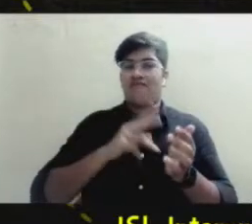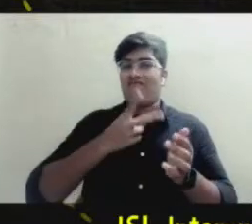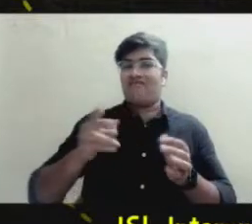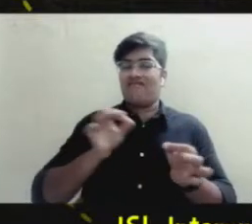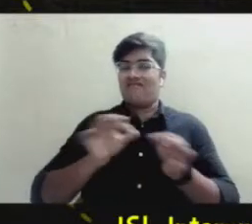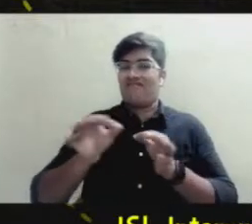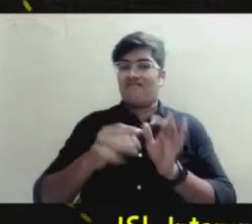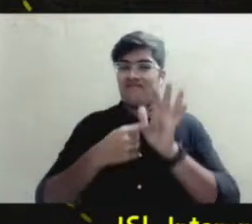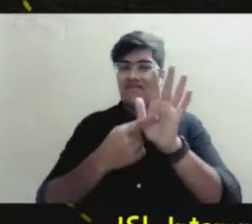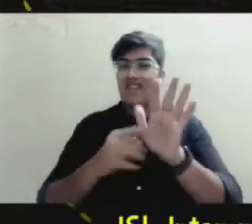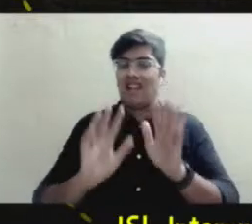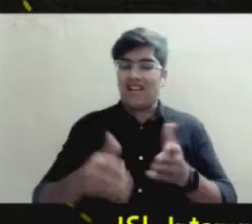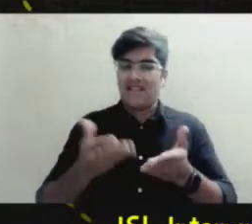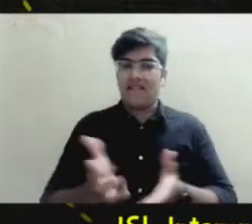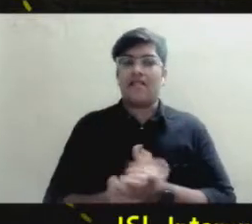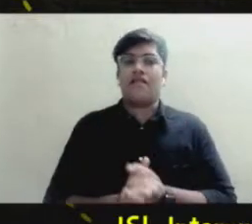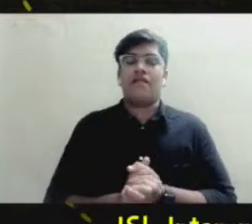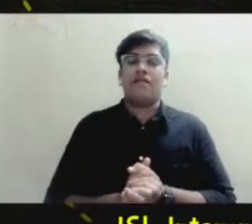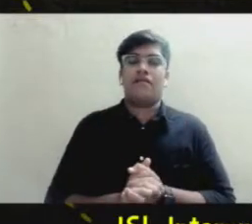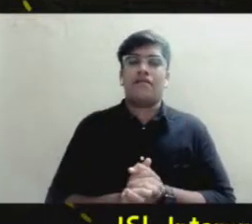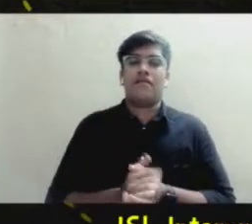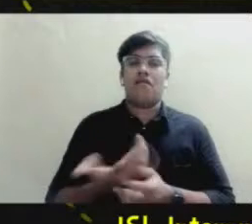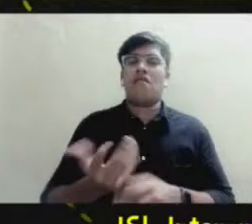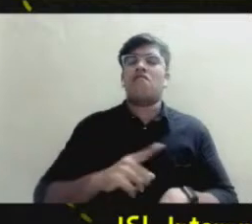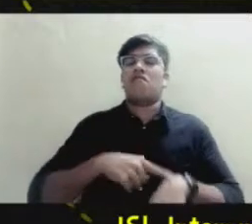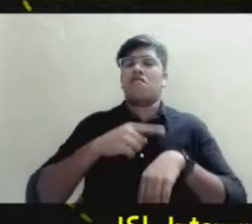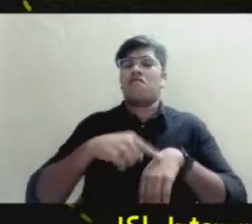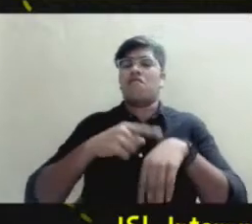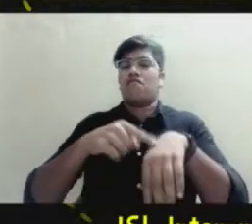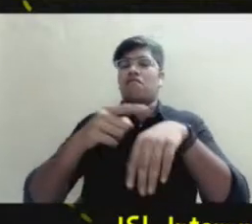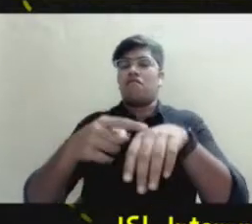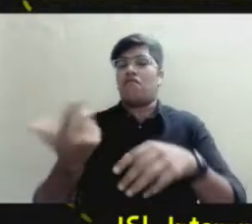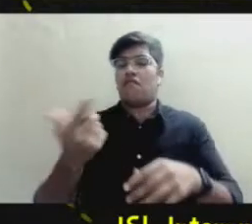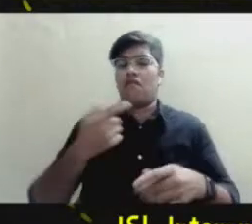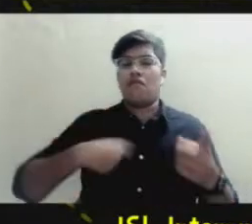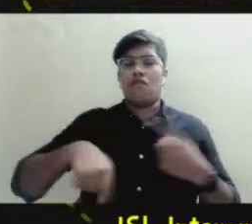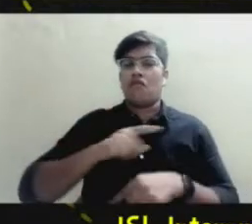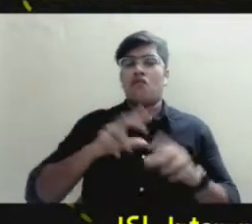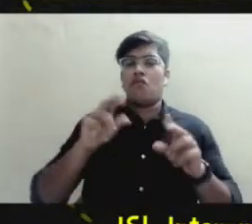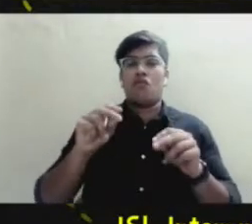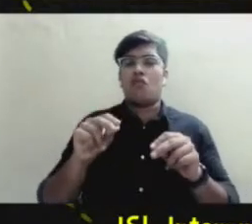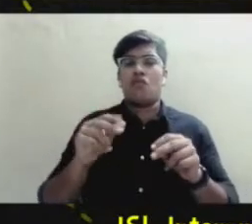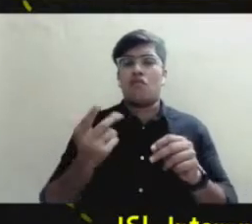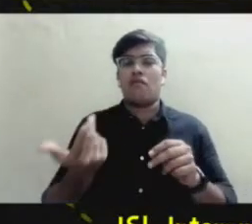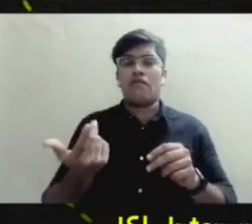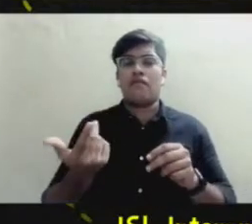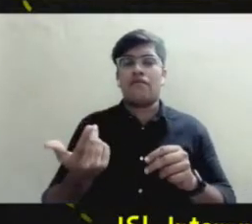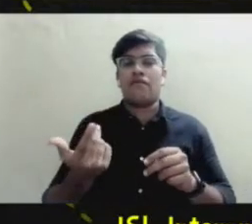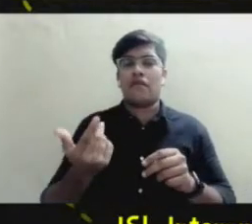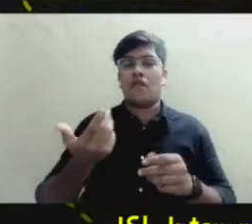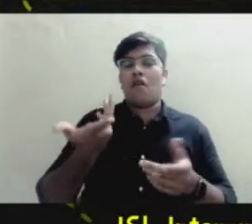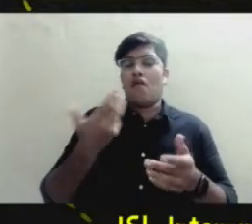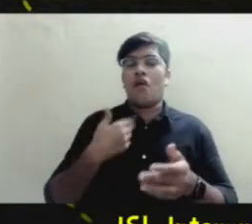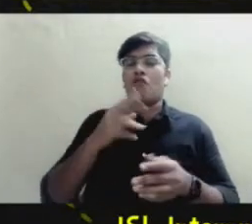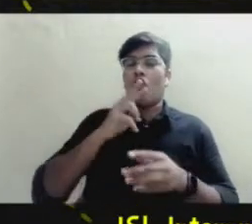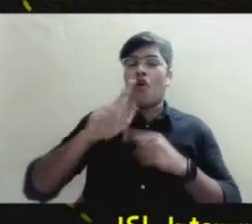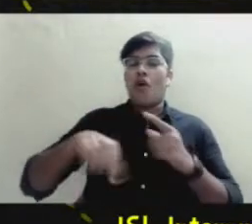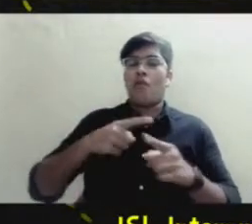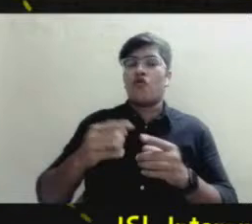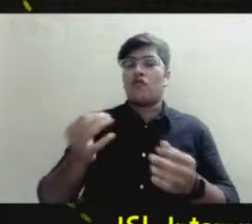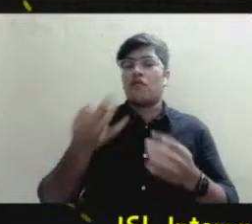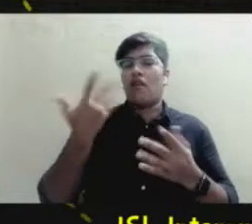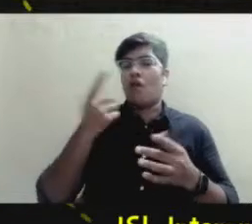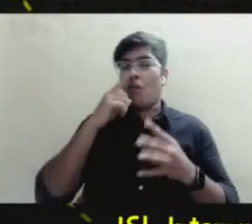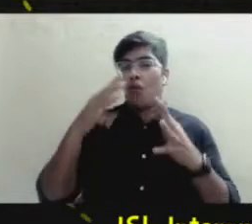that very often we don't, when we're talking about especially women and the representation of women,